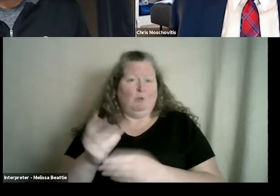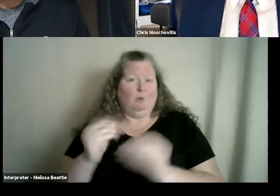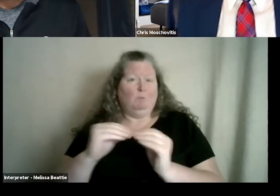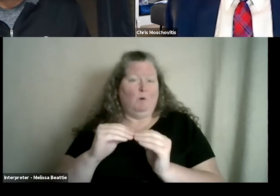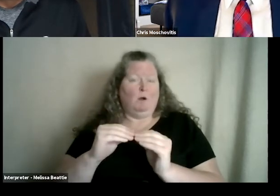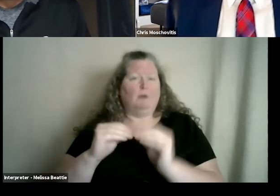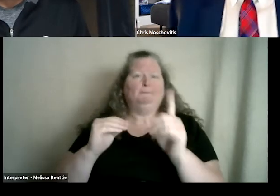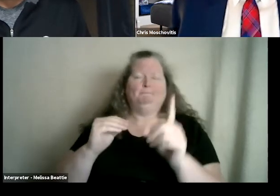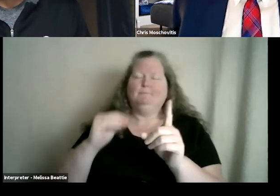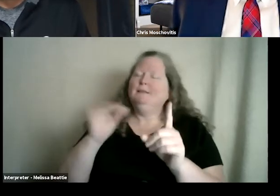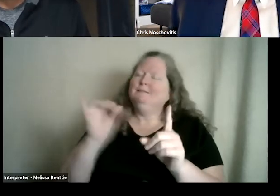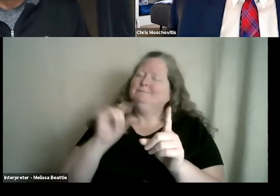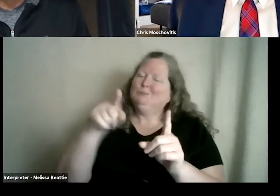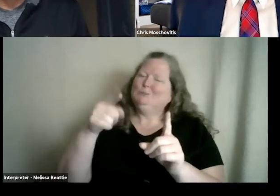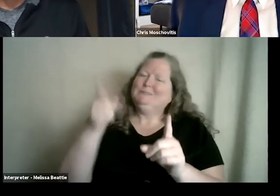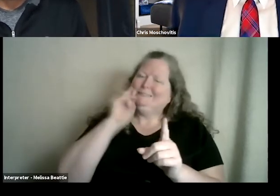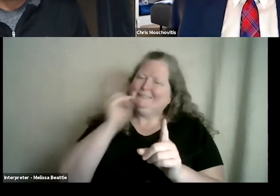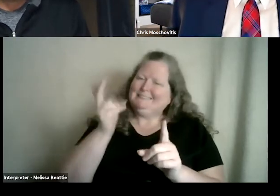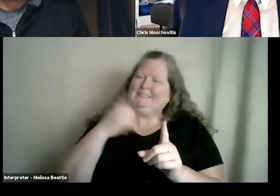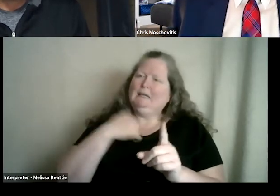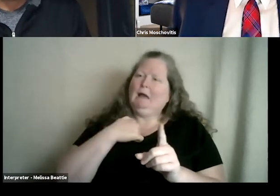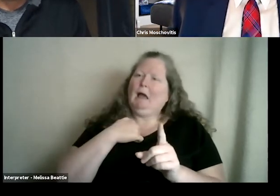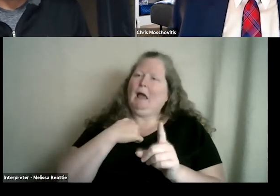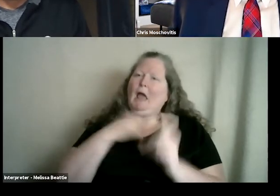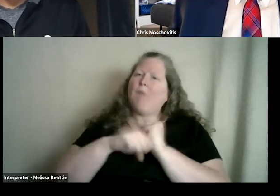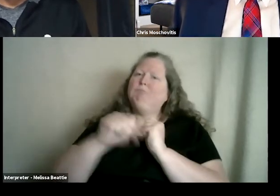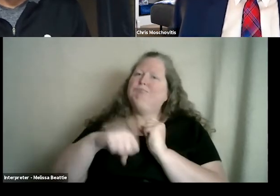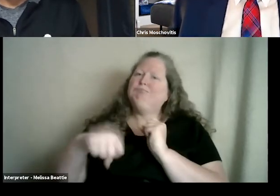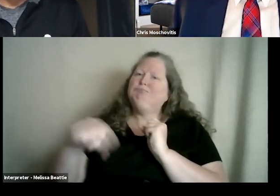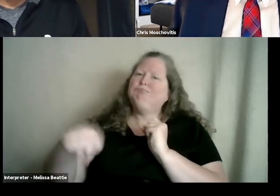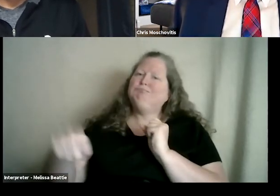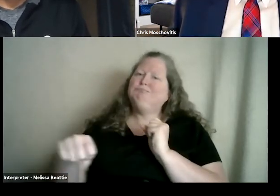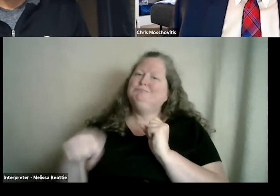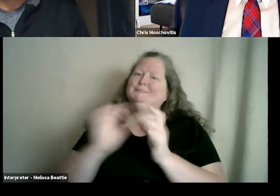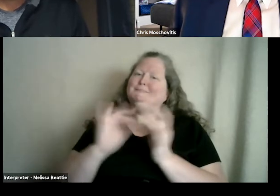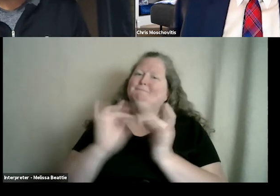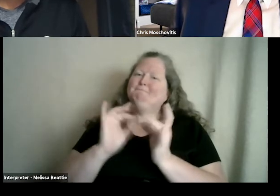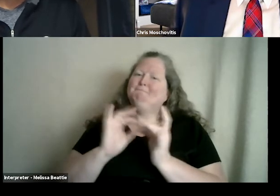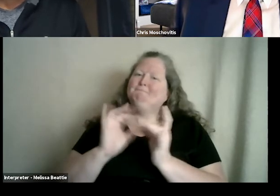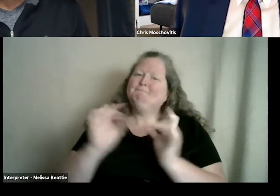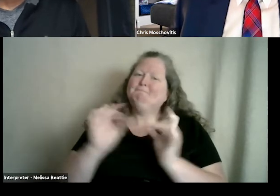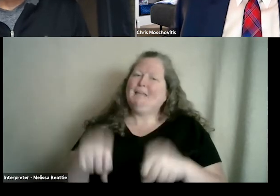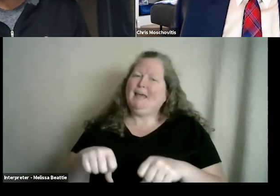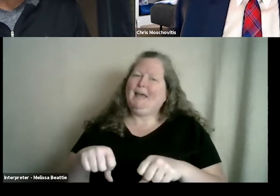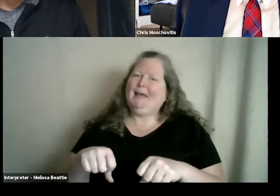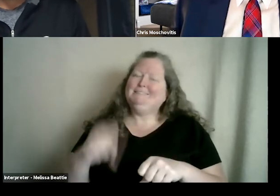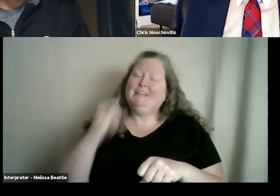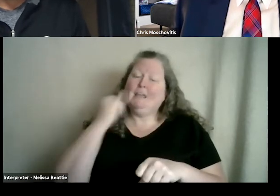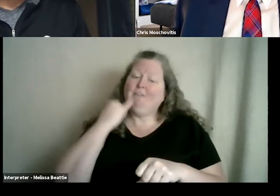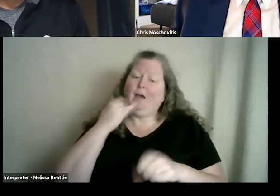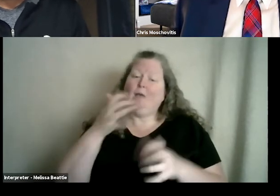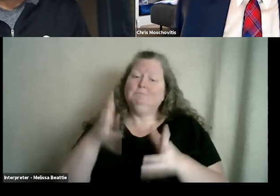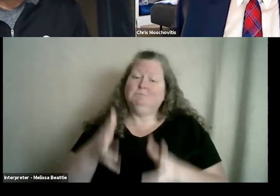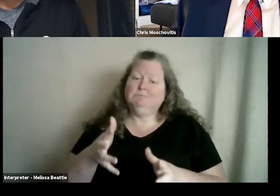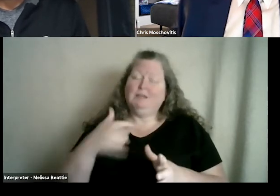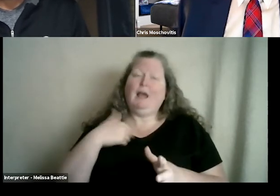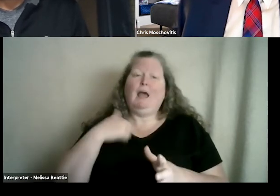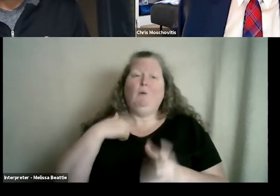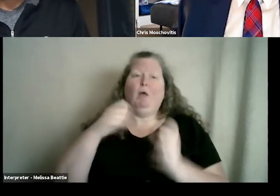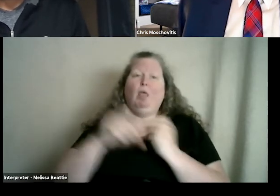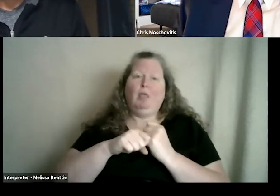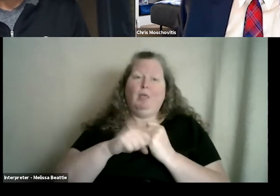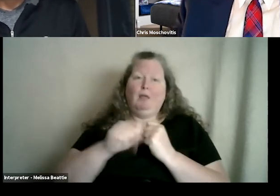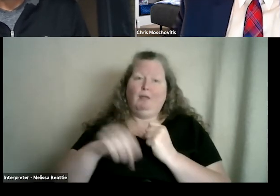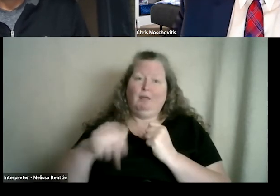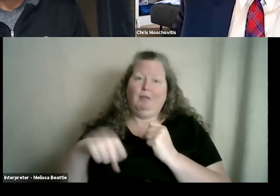encumbered by the lack of things to speak about. And left on my own devices, I will be delighted to